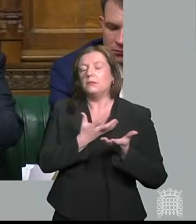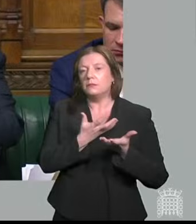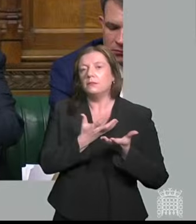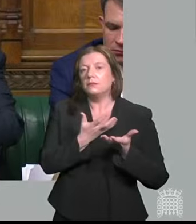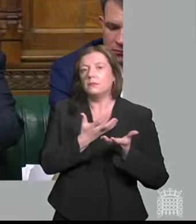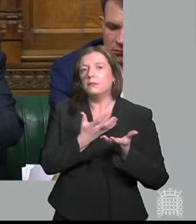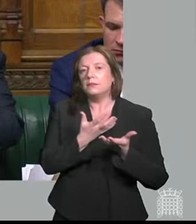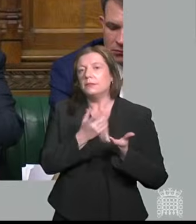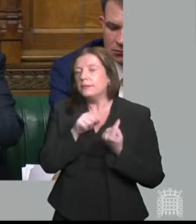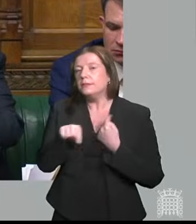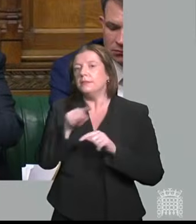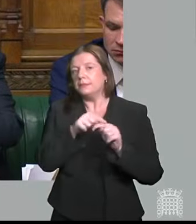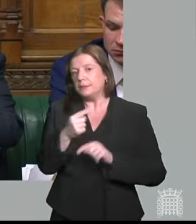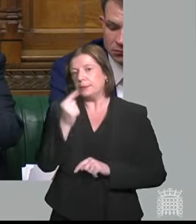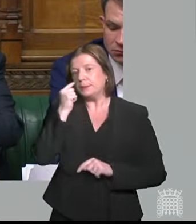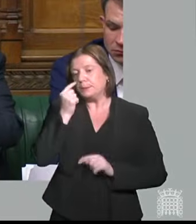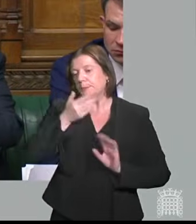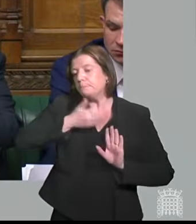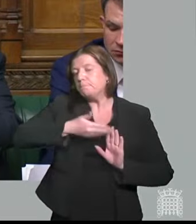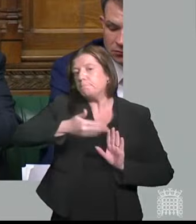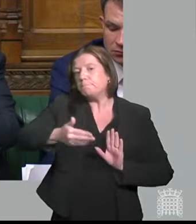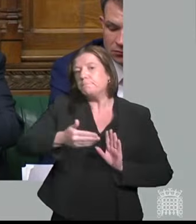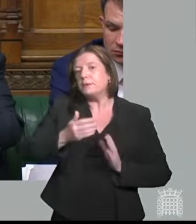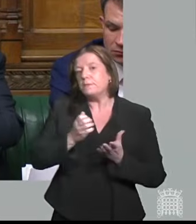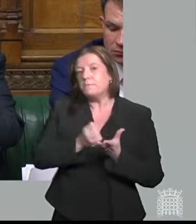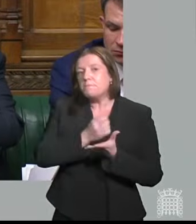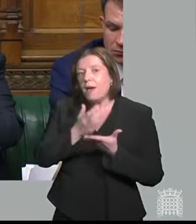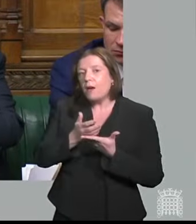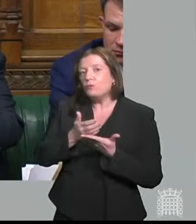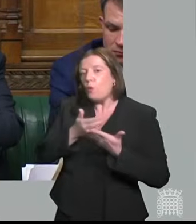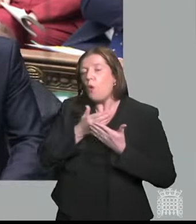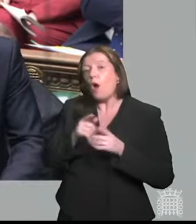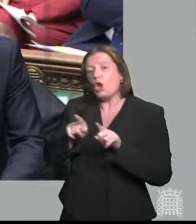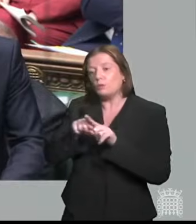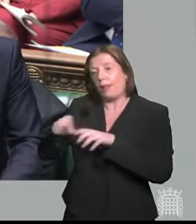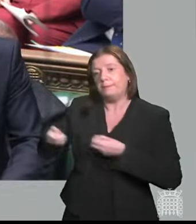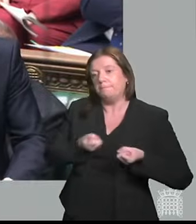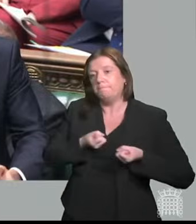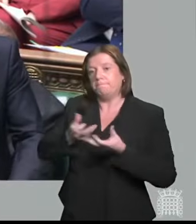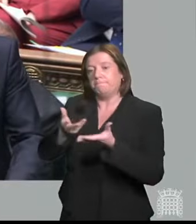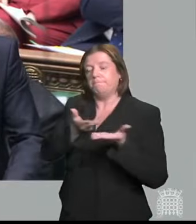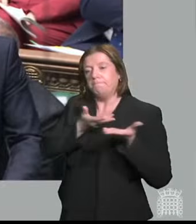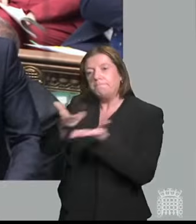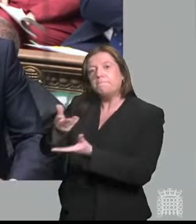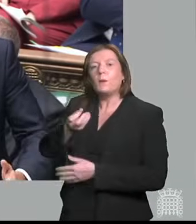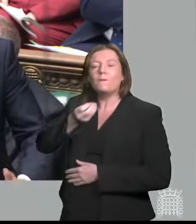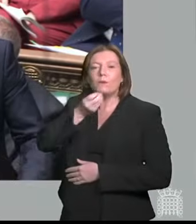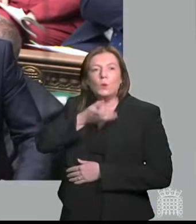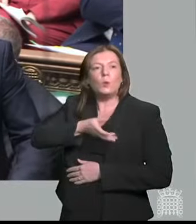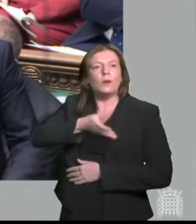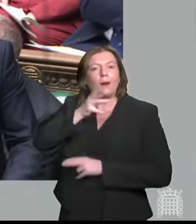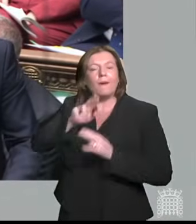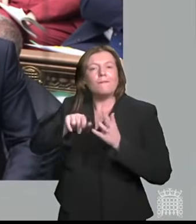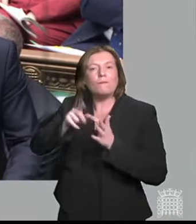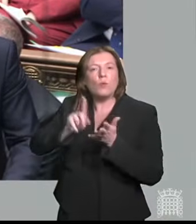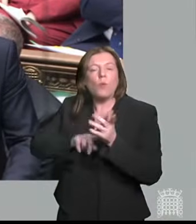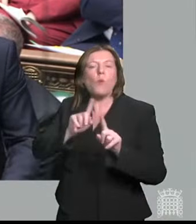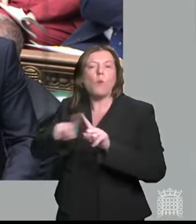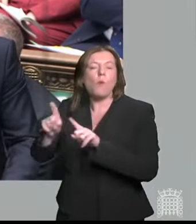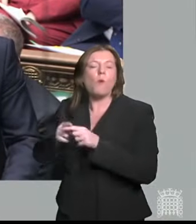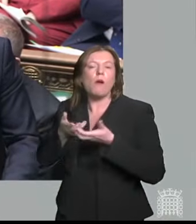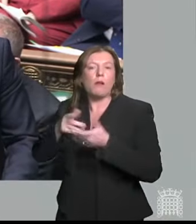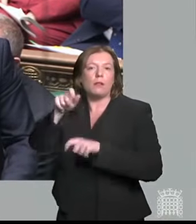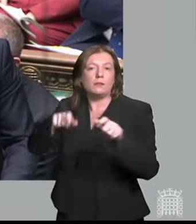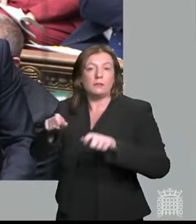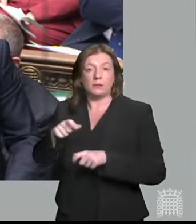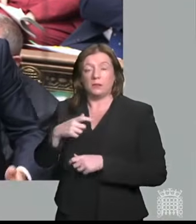Egyptian partners to see what we can do to provide reassurances, get humanitarian aid to the region. We are currently working with local partners like